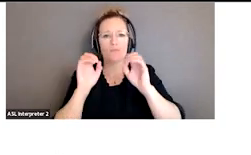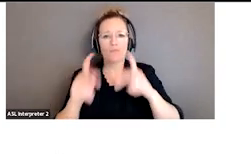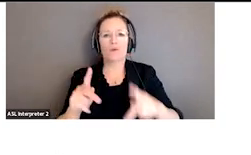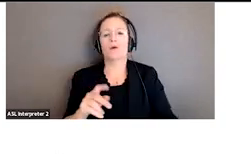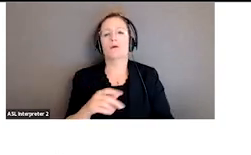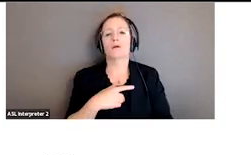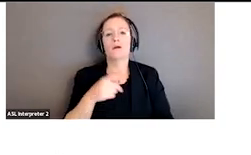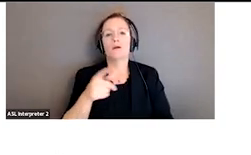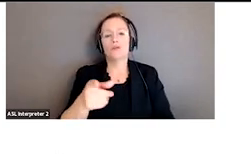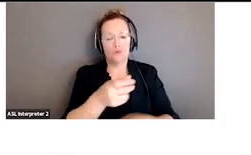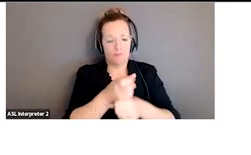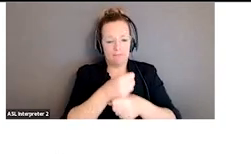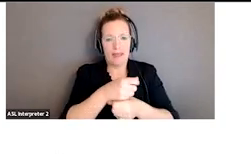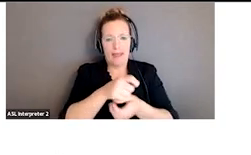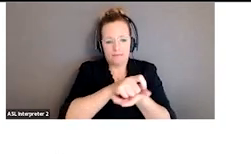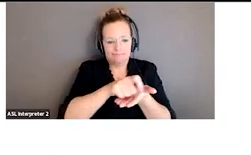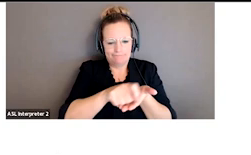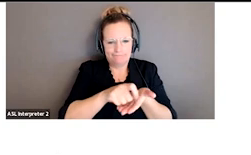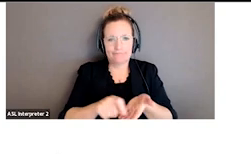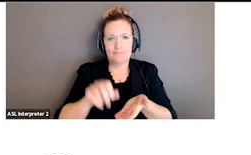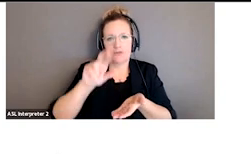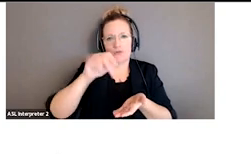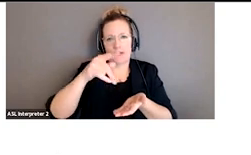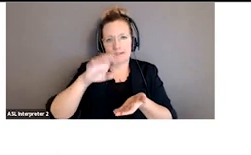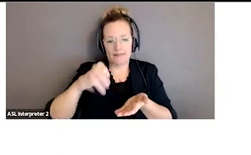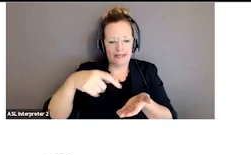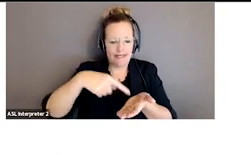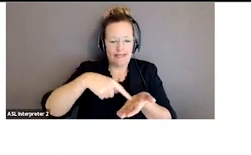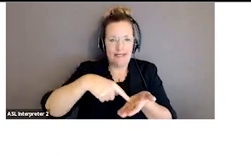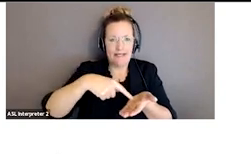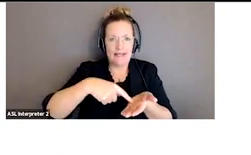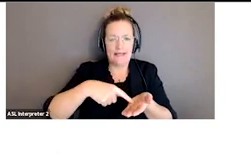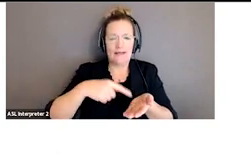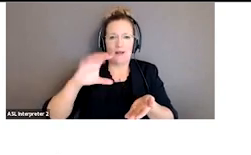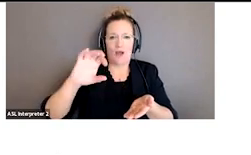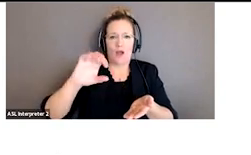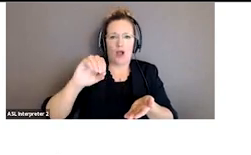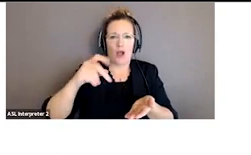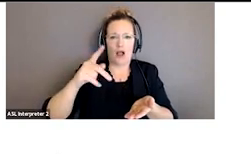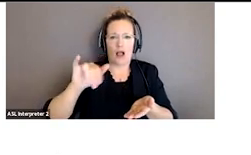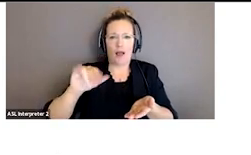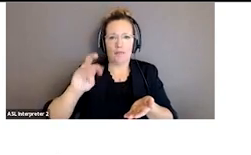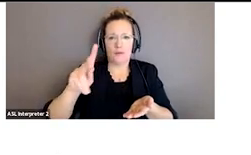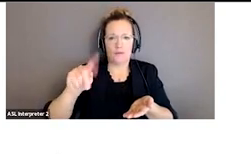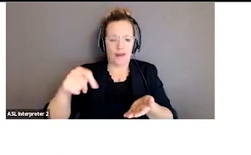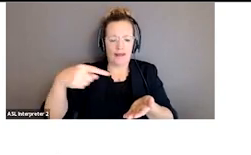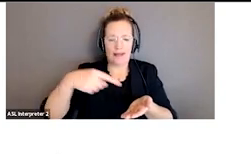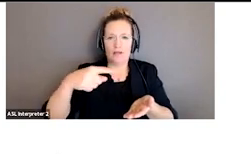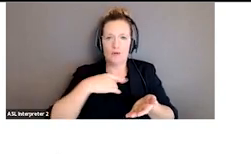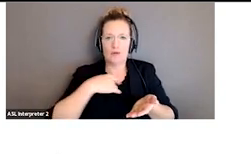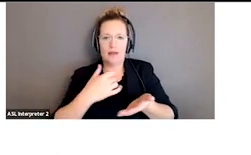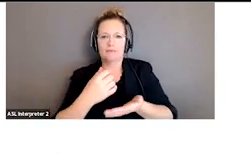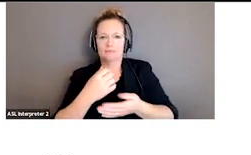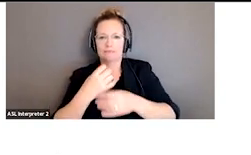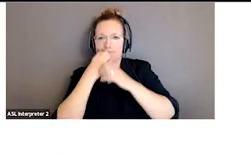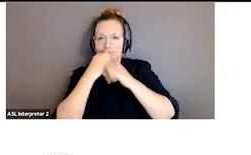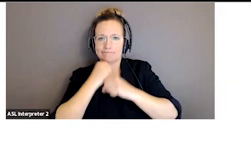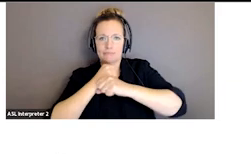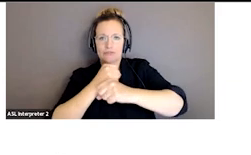recipe and you write it out, it's the presentation of the recipe, right? That is what is